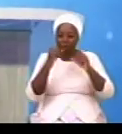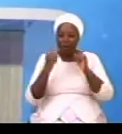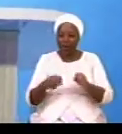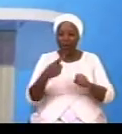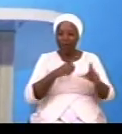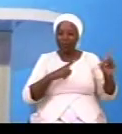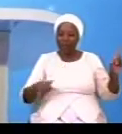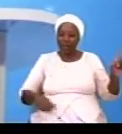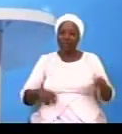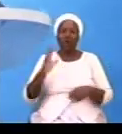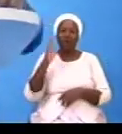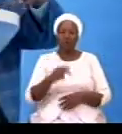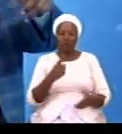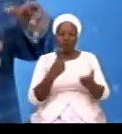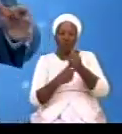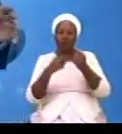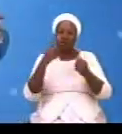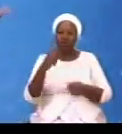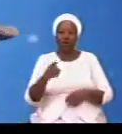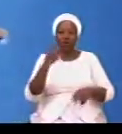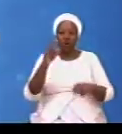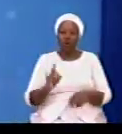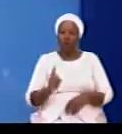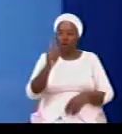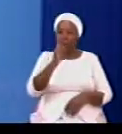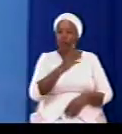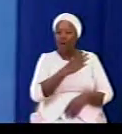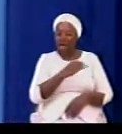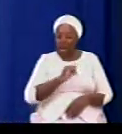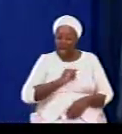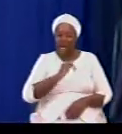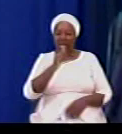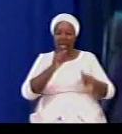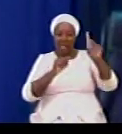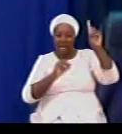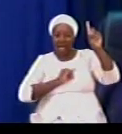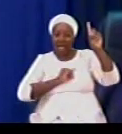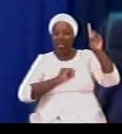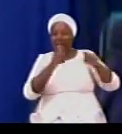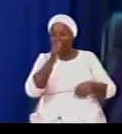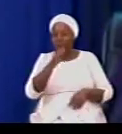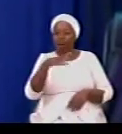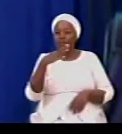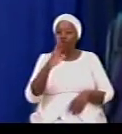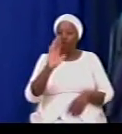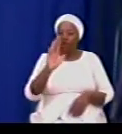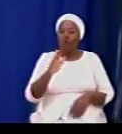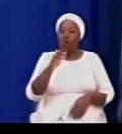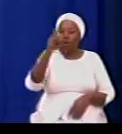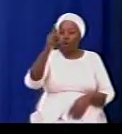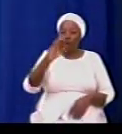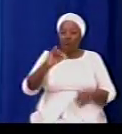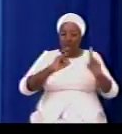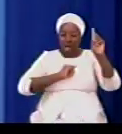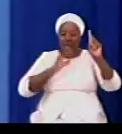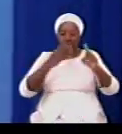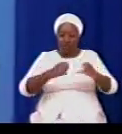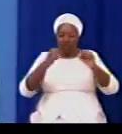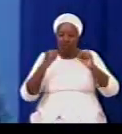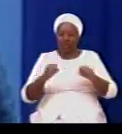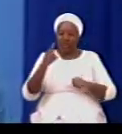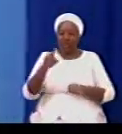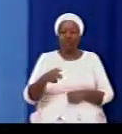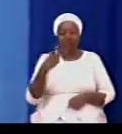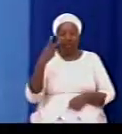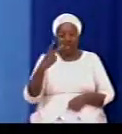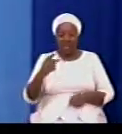I am thy God. I will strengthen you. Yea, I will help you. Yea, I will uphold